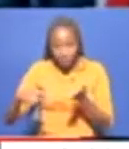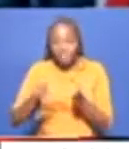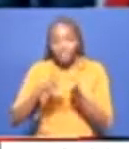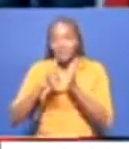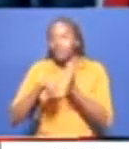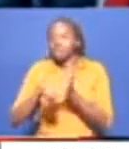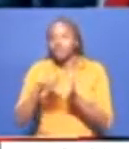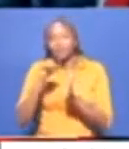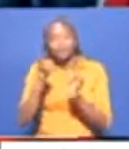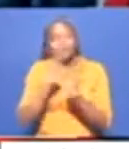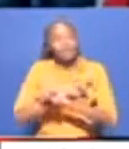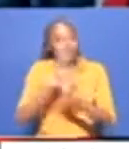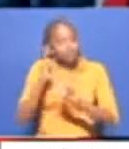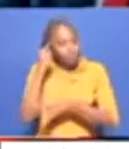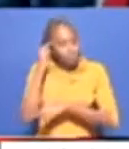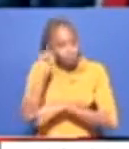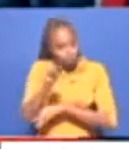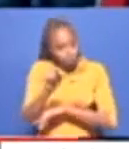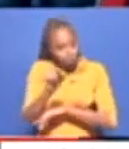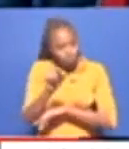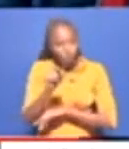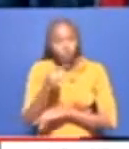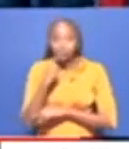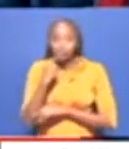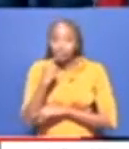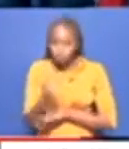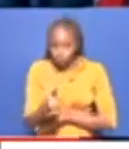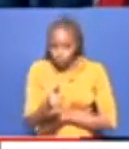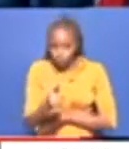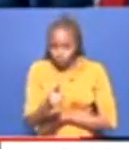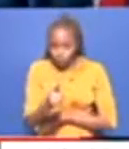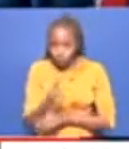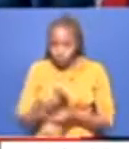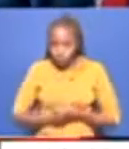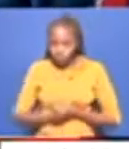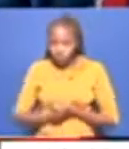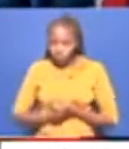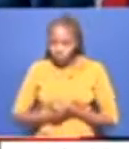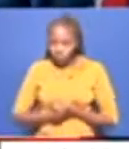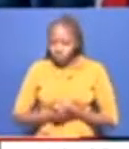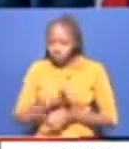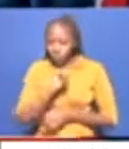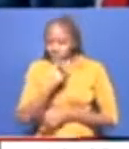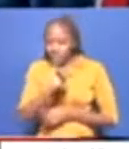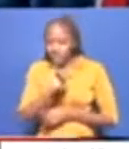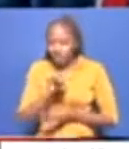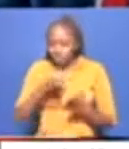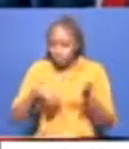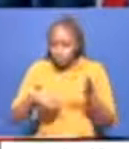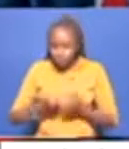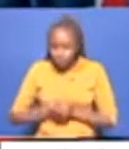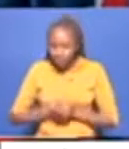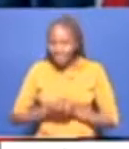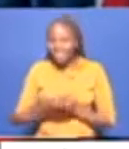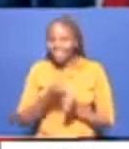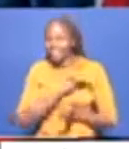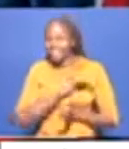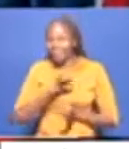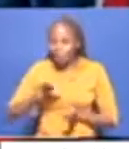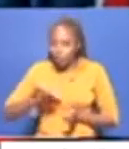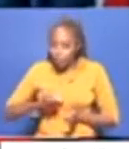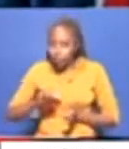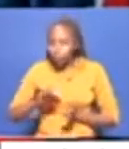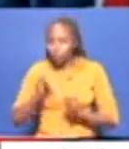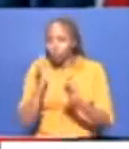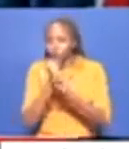you. And so that is what the Commission will do. You can